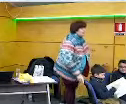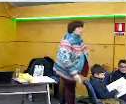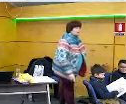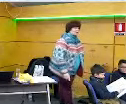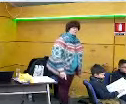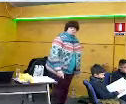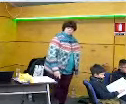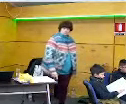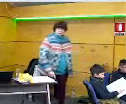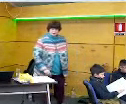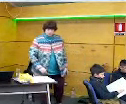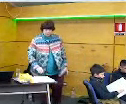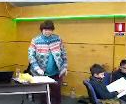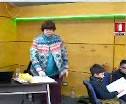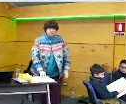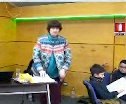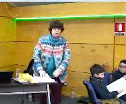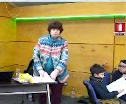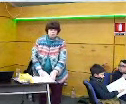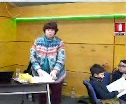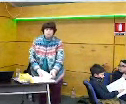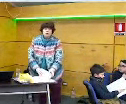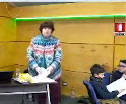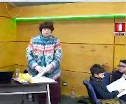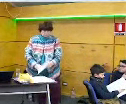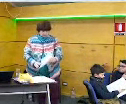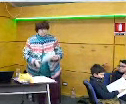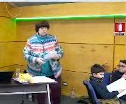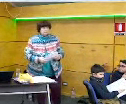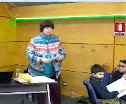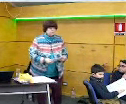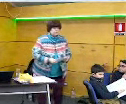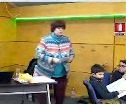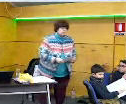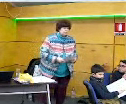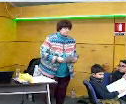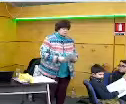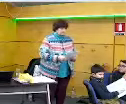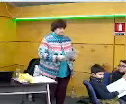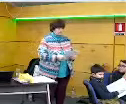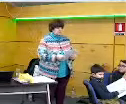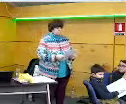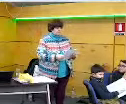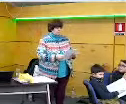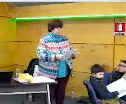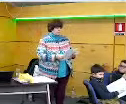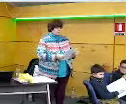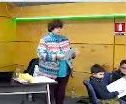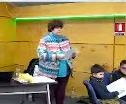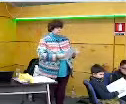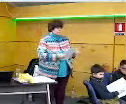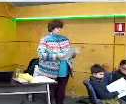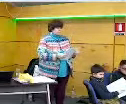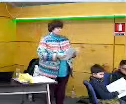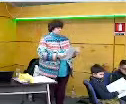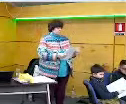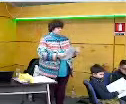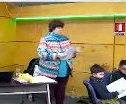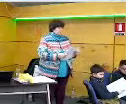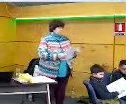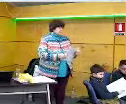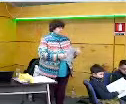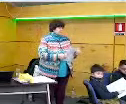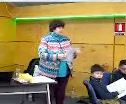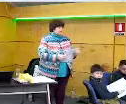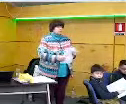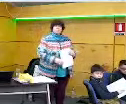every time I come to a punctuation, you circle it with your new color, right? My